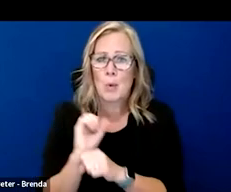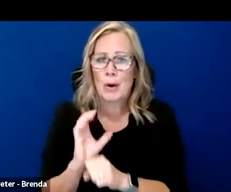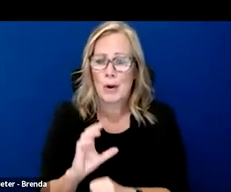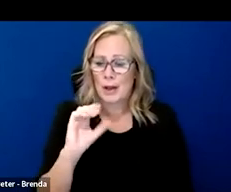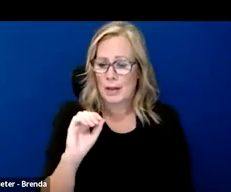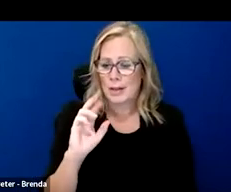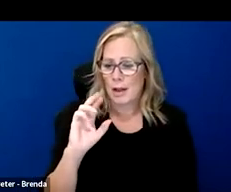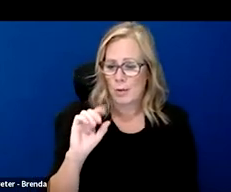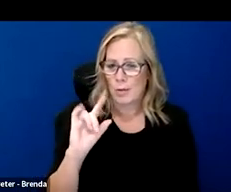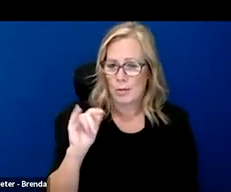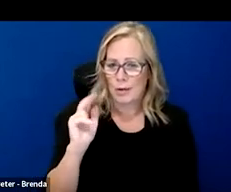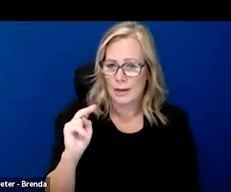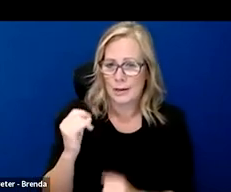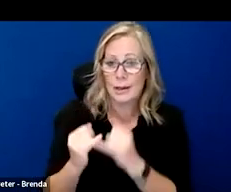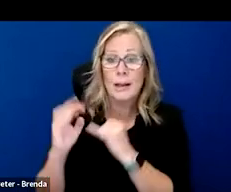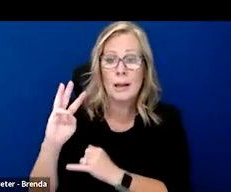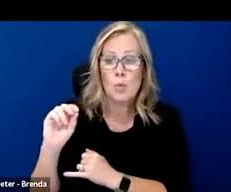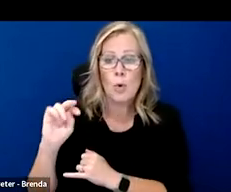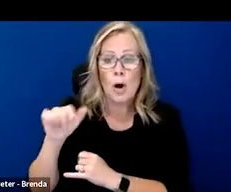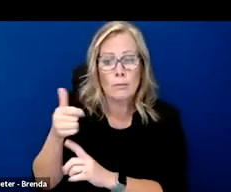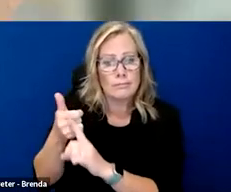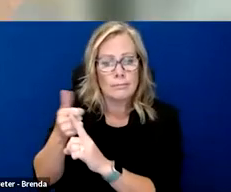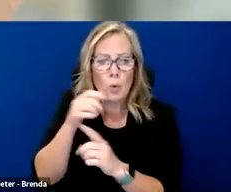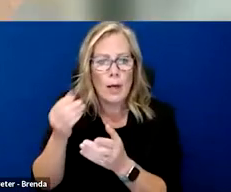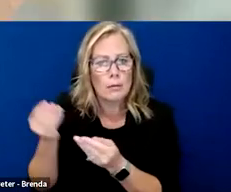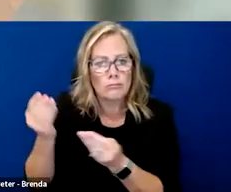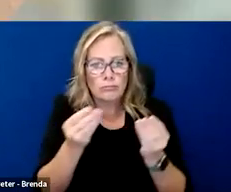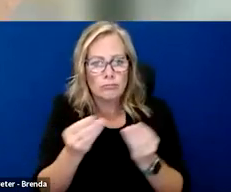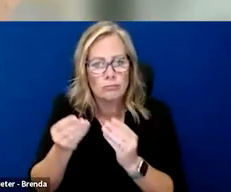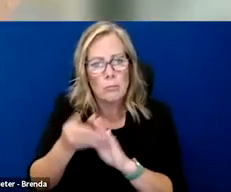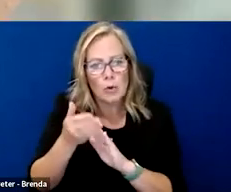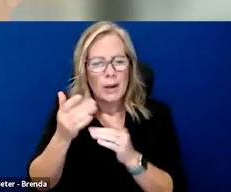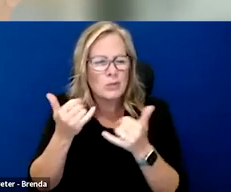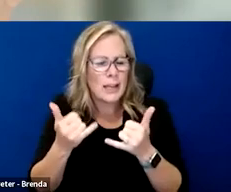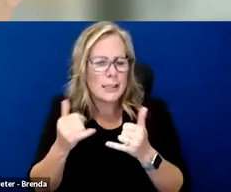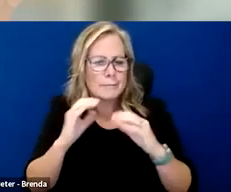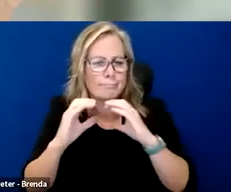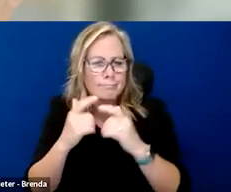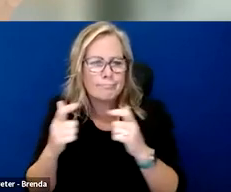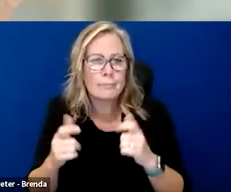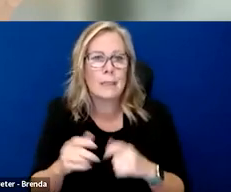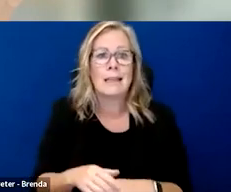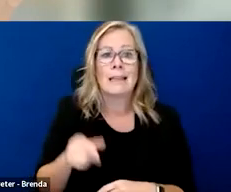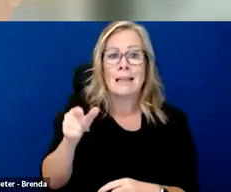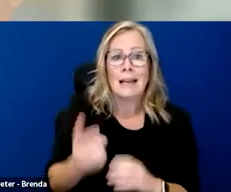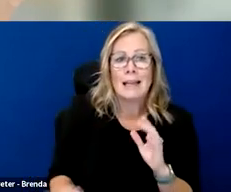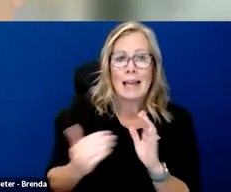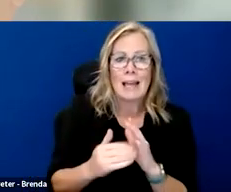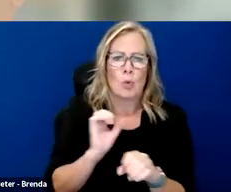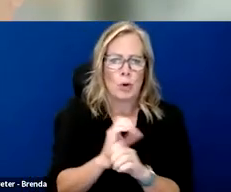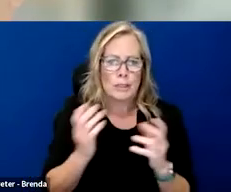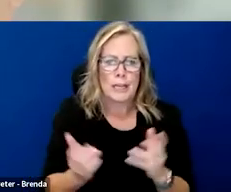will be moderating today's conversation. Carolyn leads our Extreme Heat Preparedness and Response Project for Mount Pleasant Neighborhood